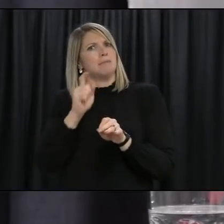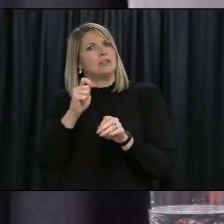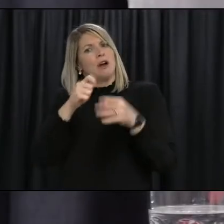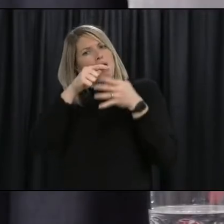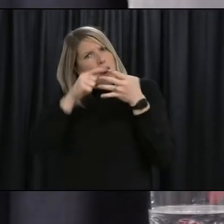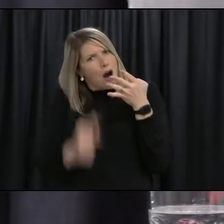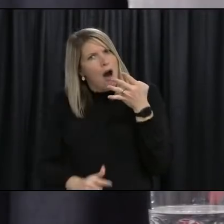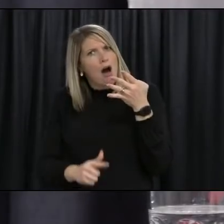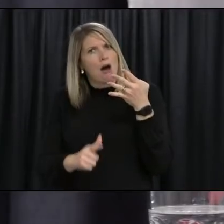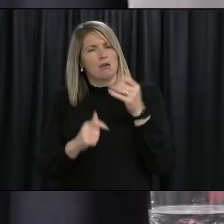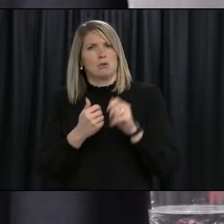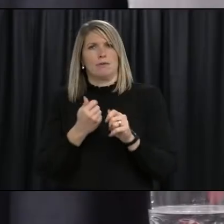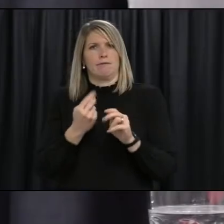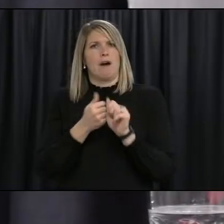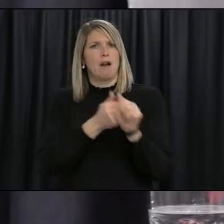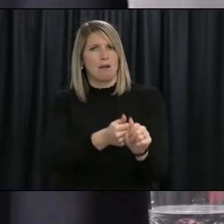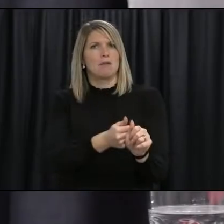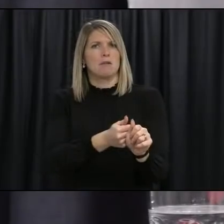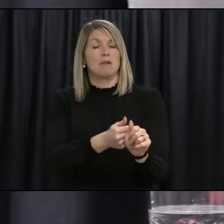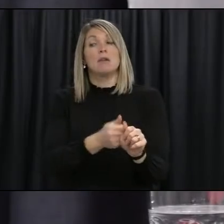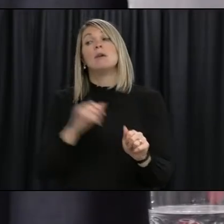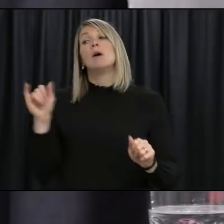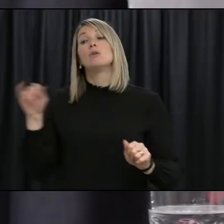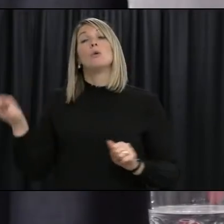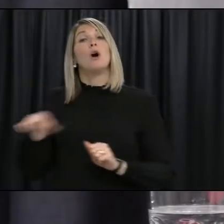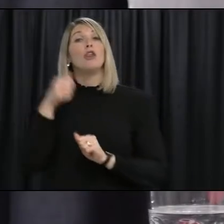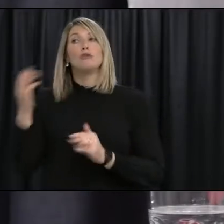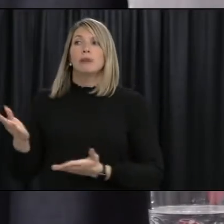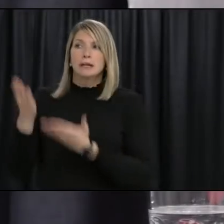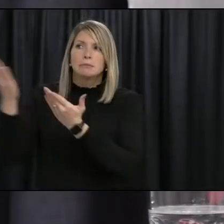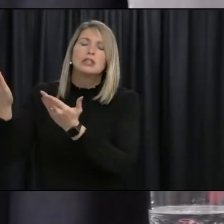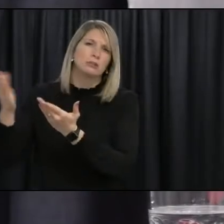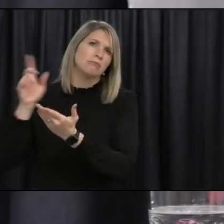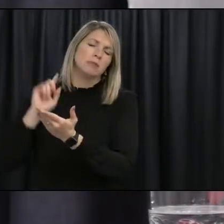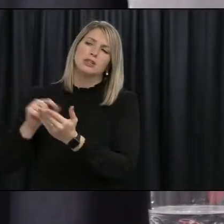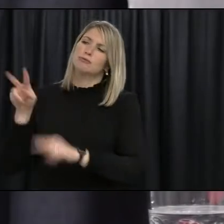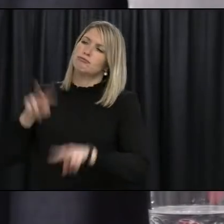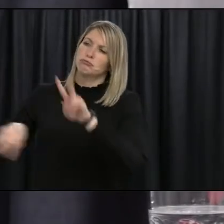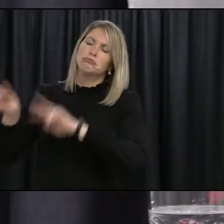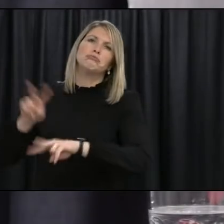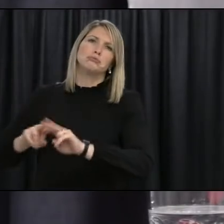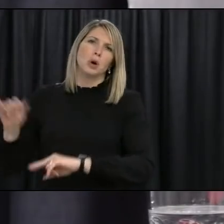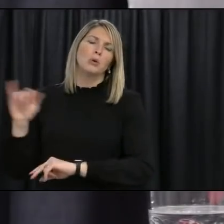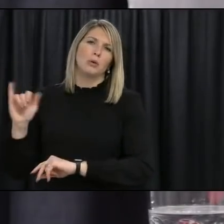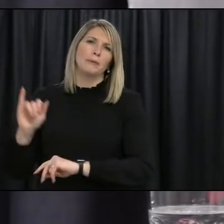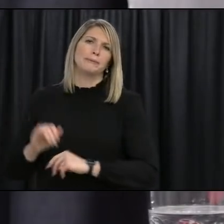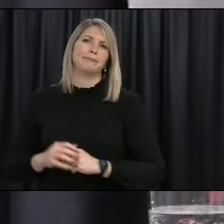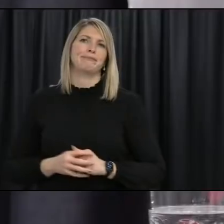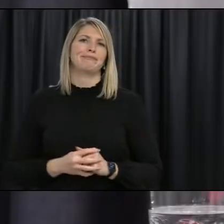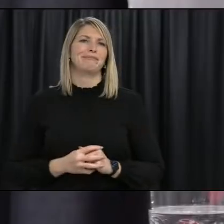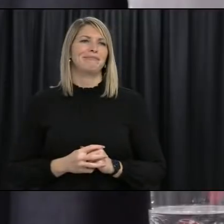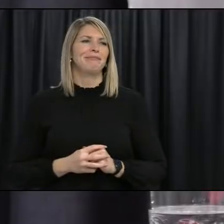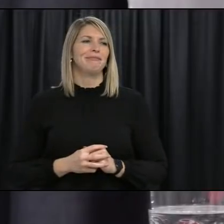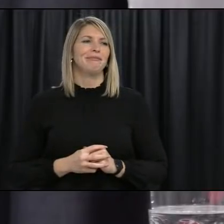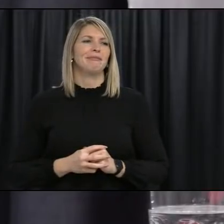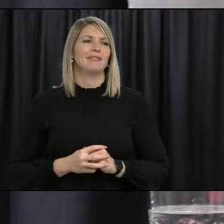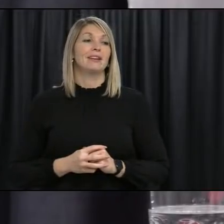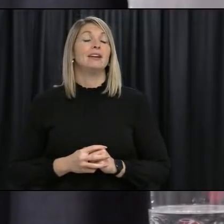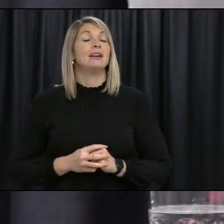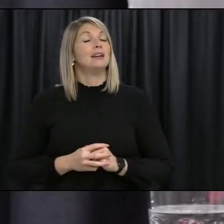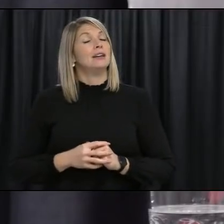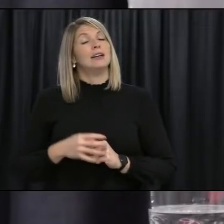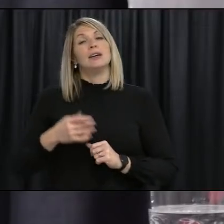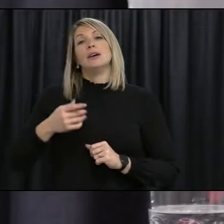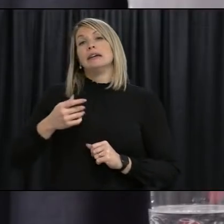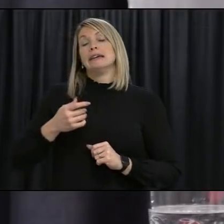public, and all the other public health measures that Dr. Fitzgerald has outlined. And we each have our mantra, but at the